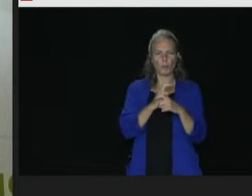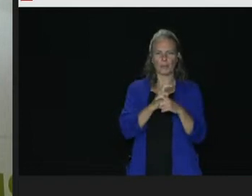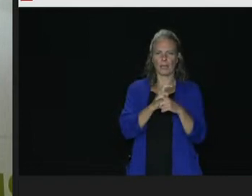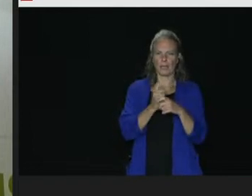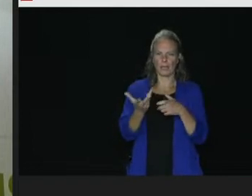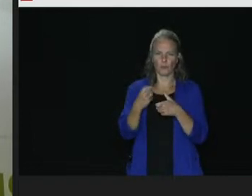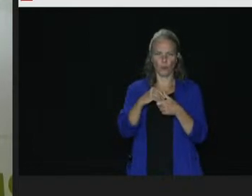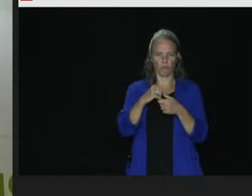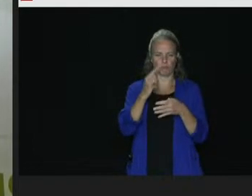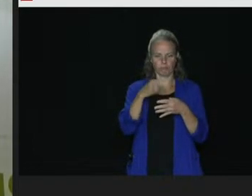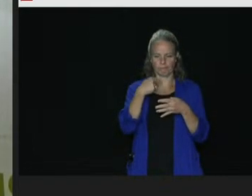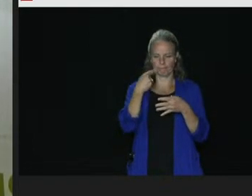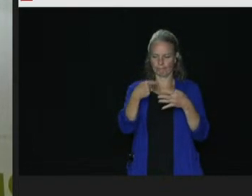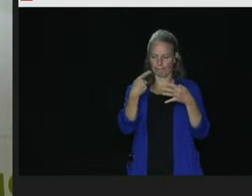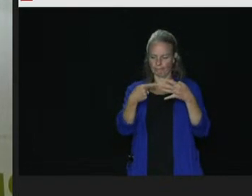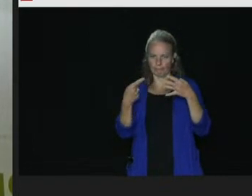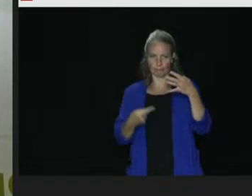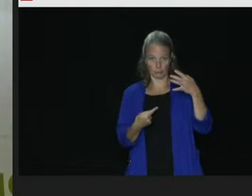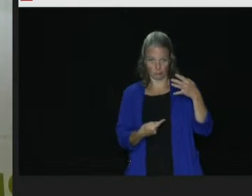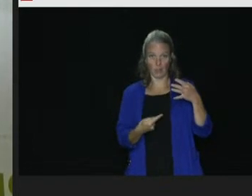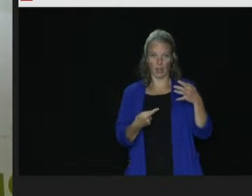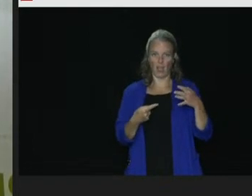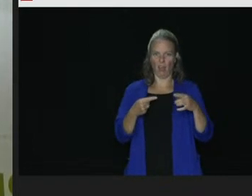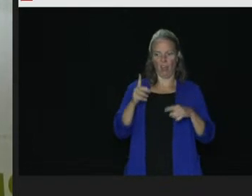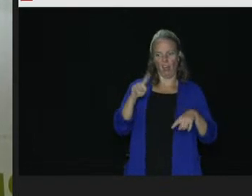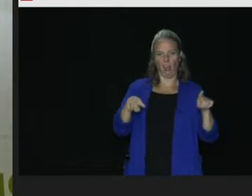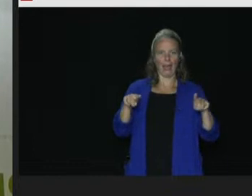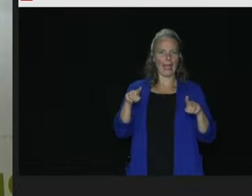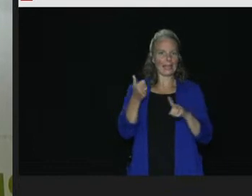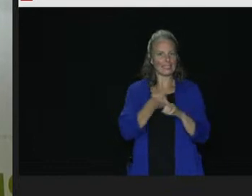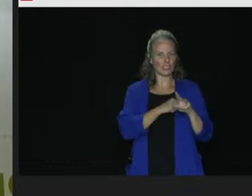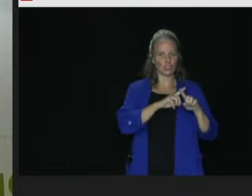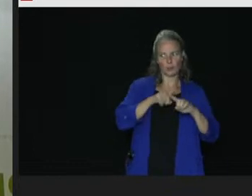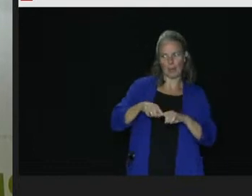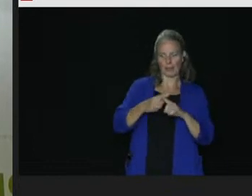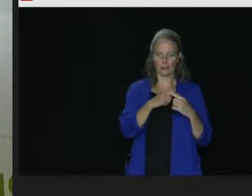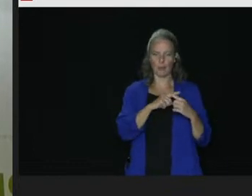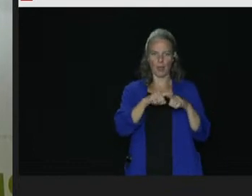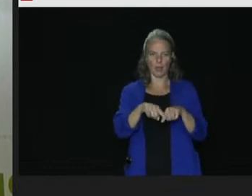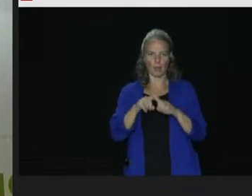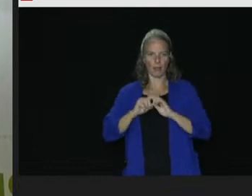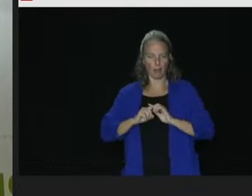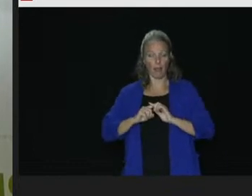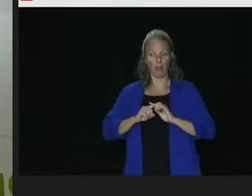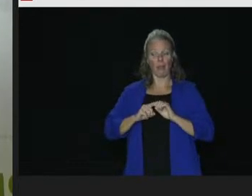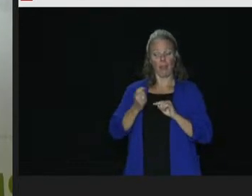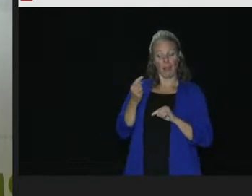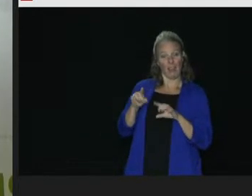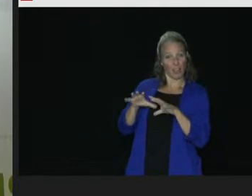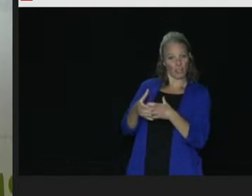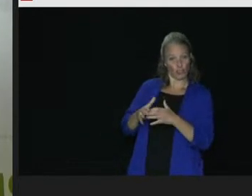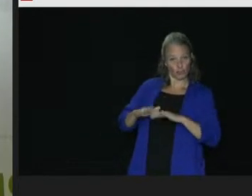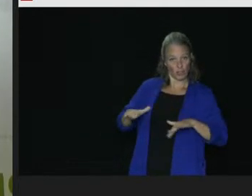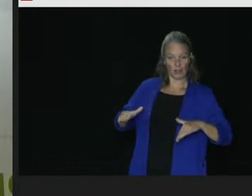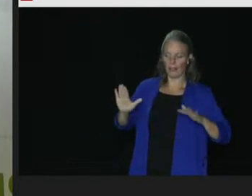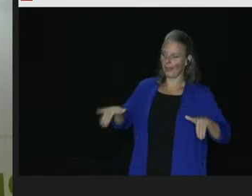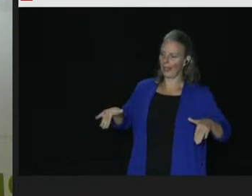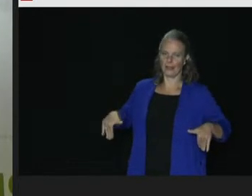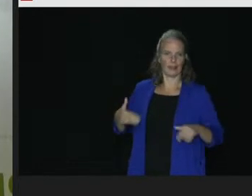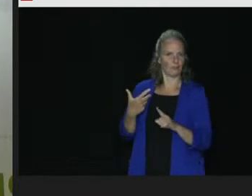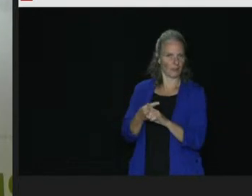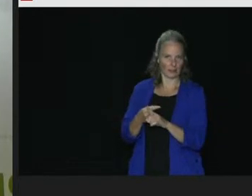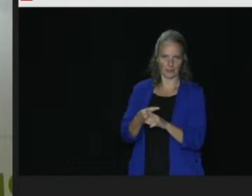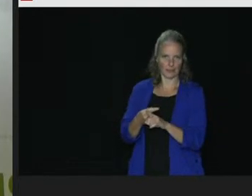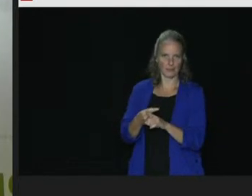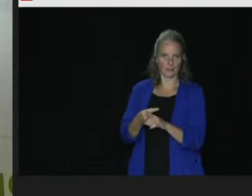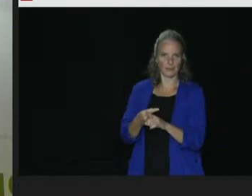modeling, and that at the moment doesn't have children vaccination, the vaccination of the younger